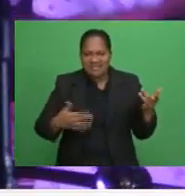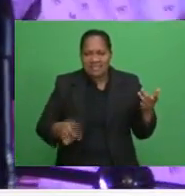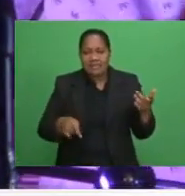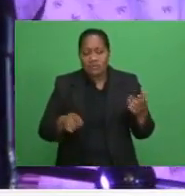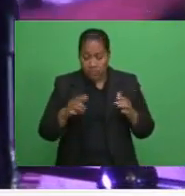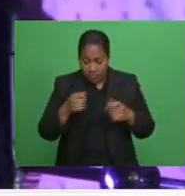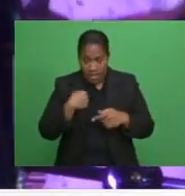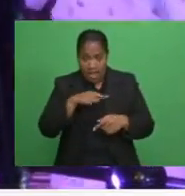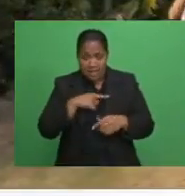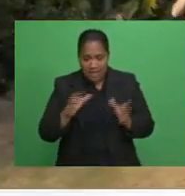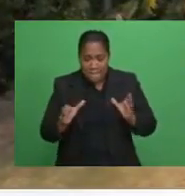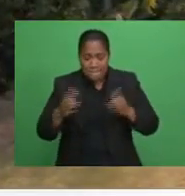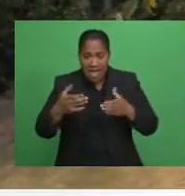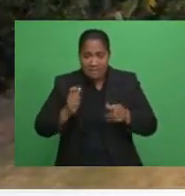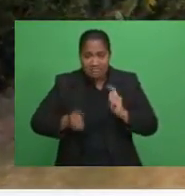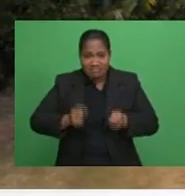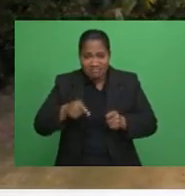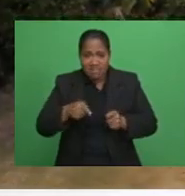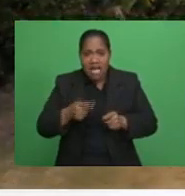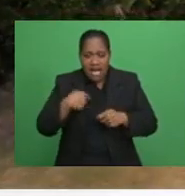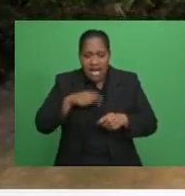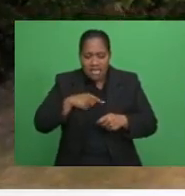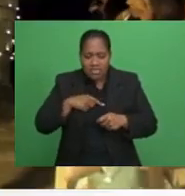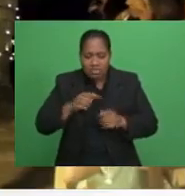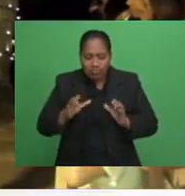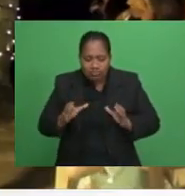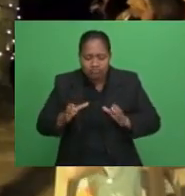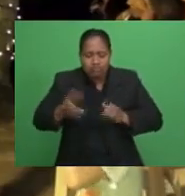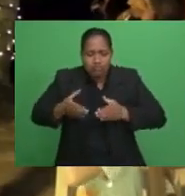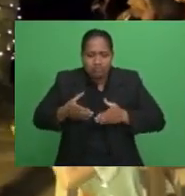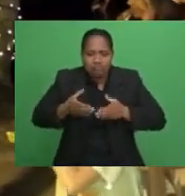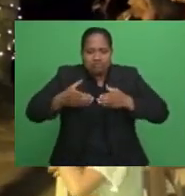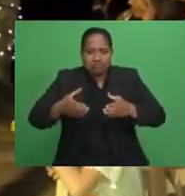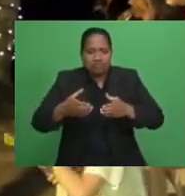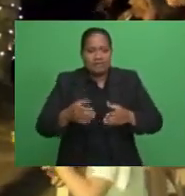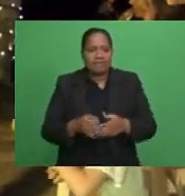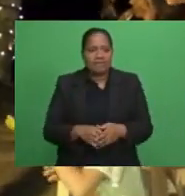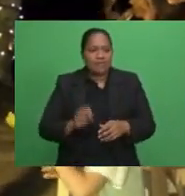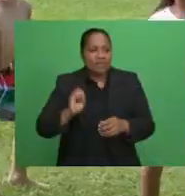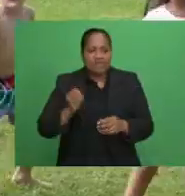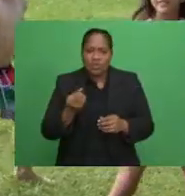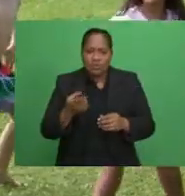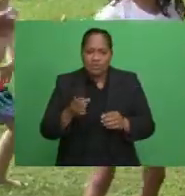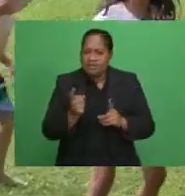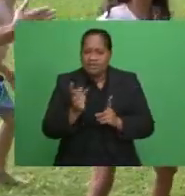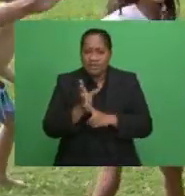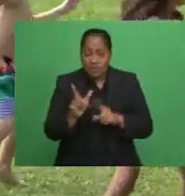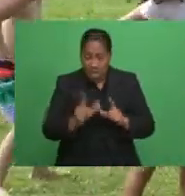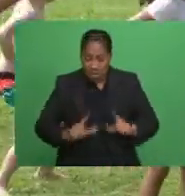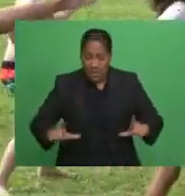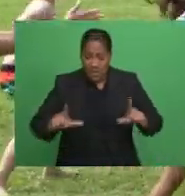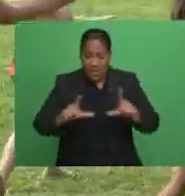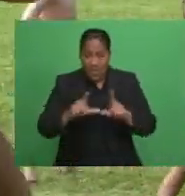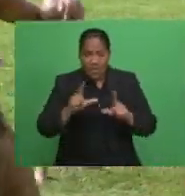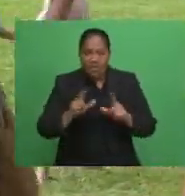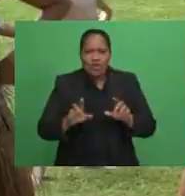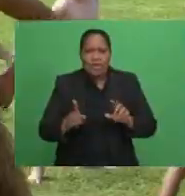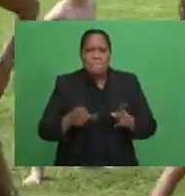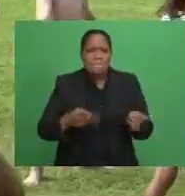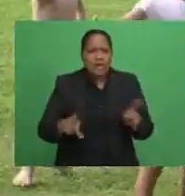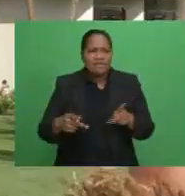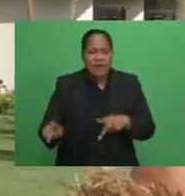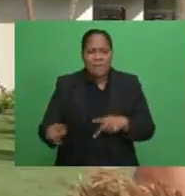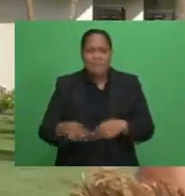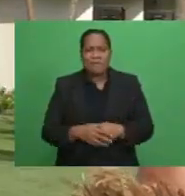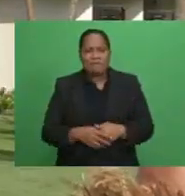we're actually regrouping. Just so filled with gratitude being able to be back in these spaces and to perform, especially for a local audience as opposed to the usual tourist audience that we usually perform